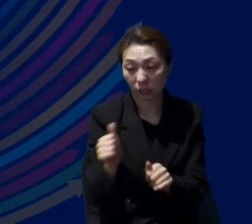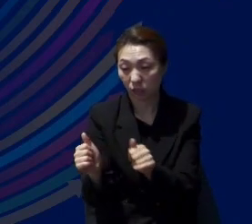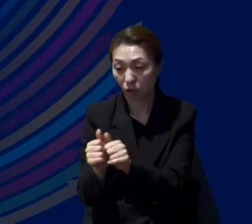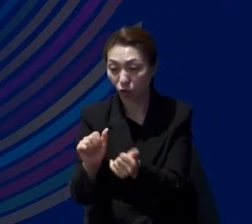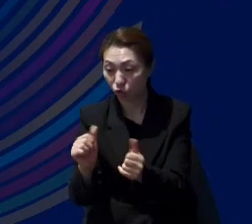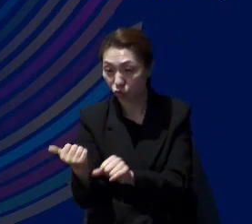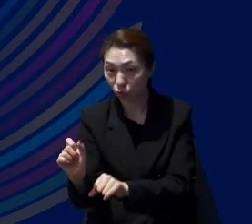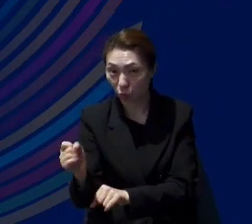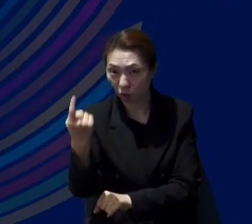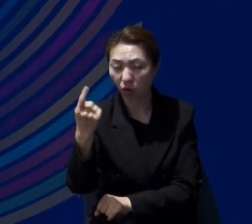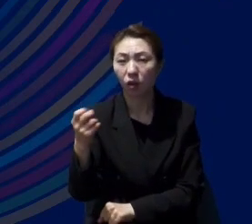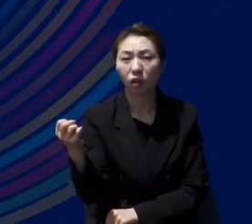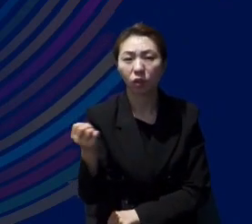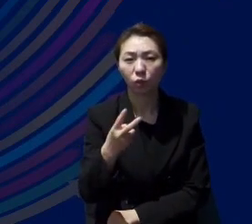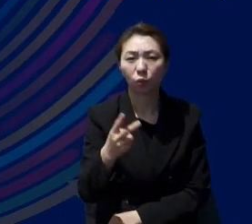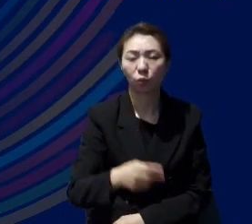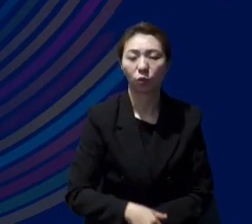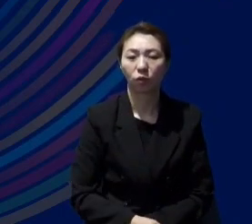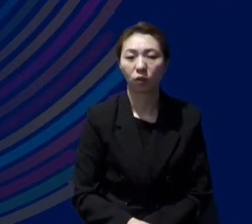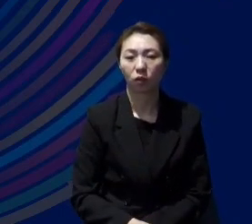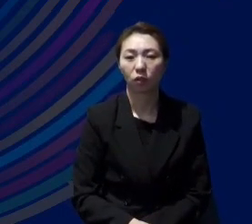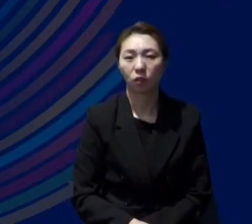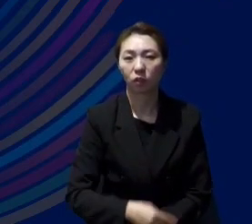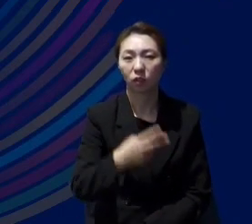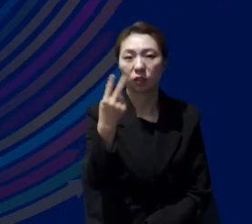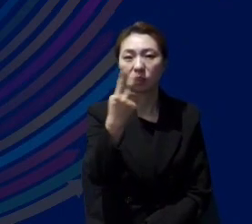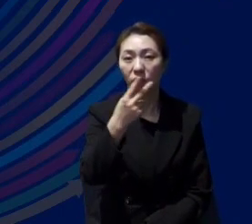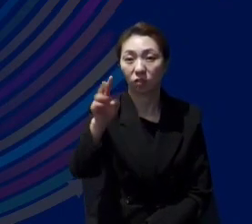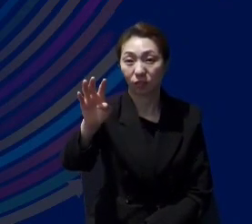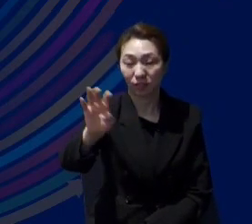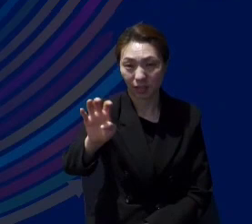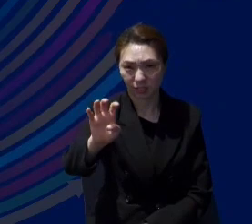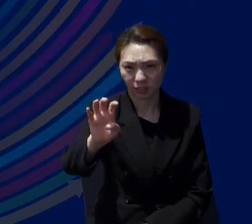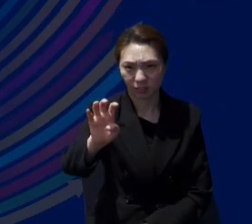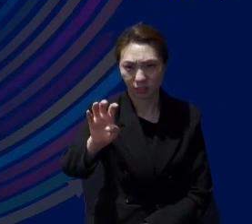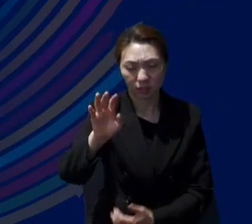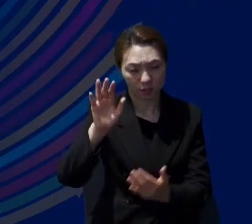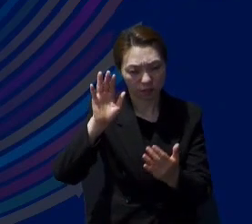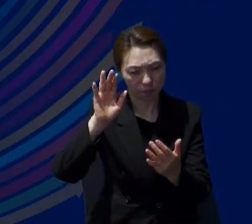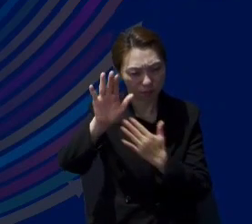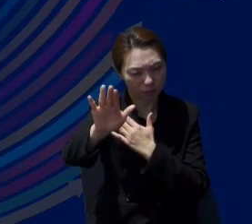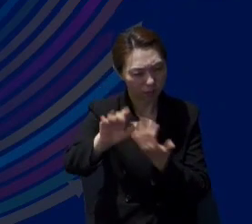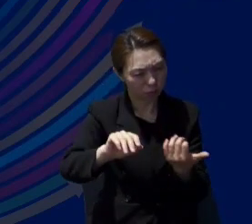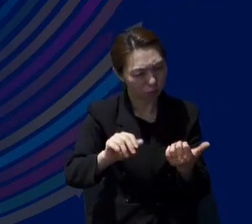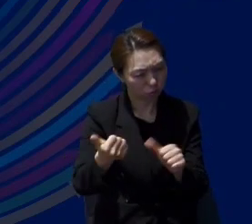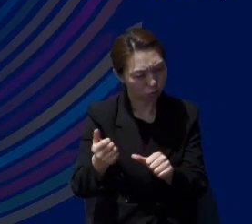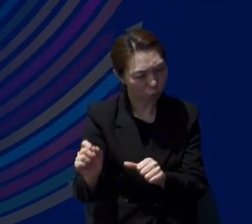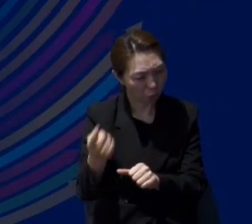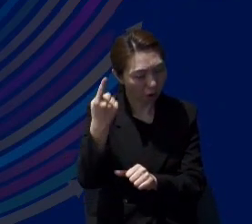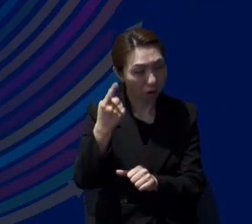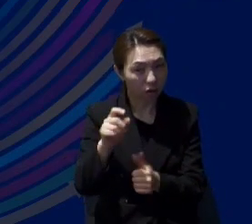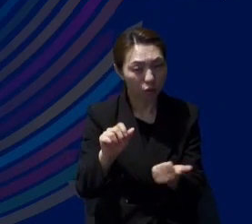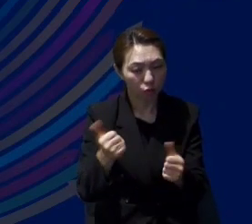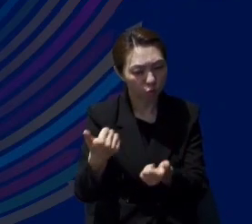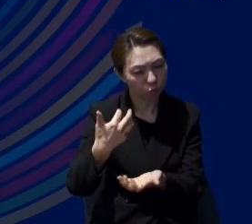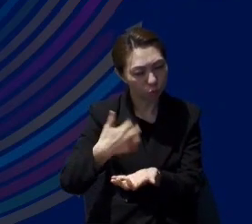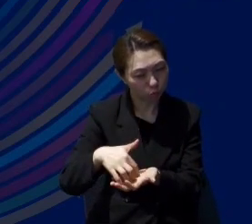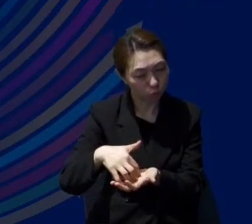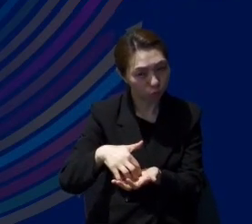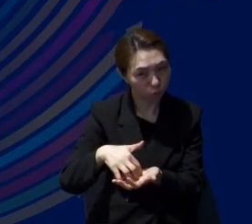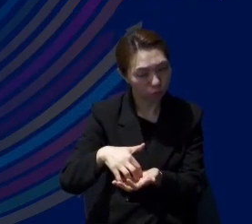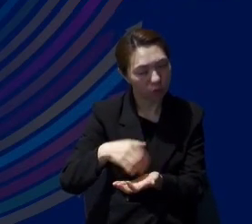2040. So the data was already shown by Professor Mosen already.